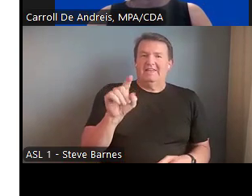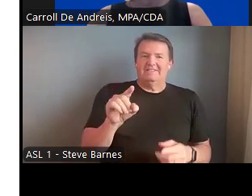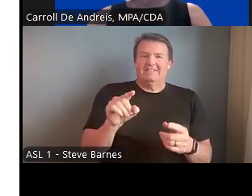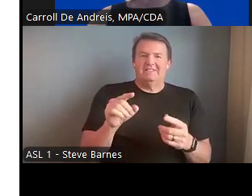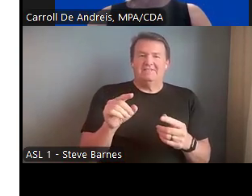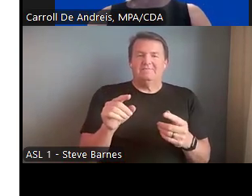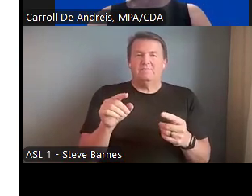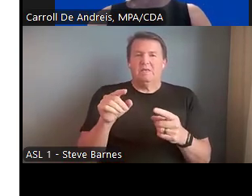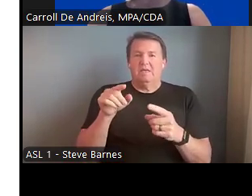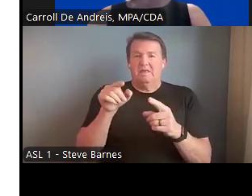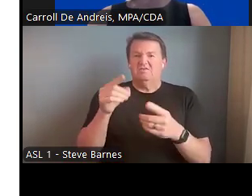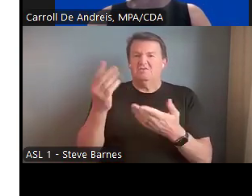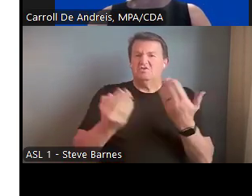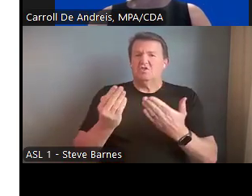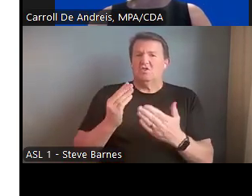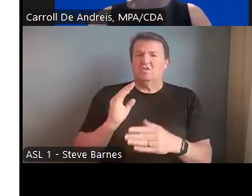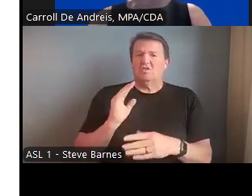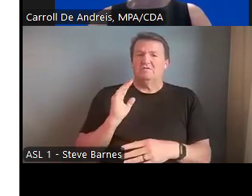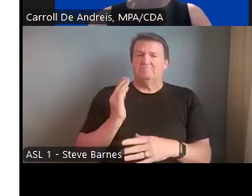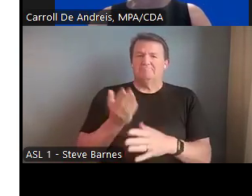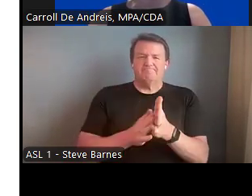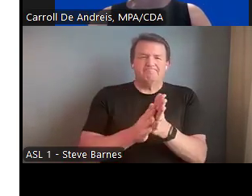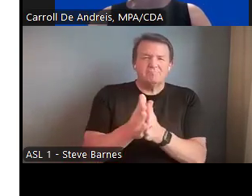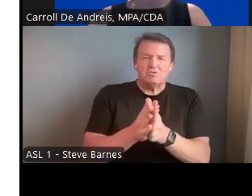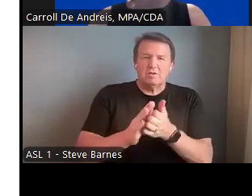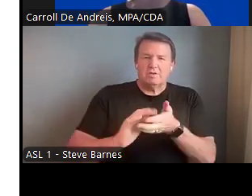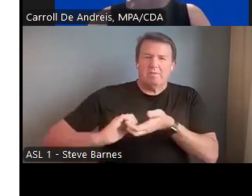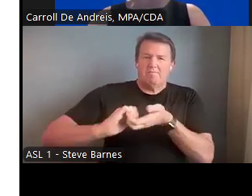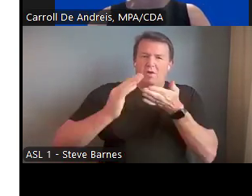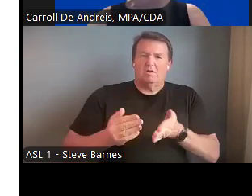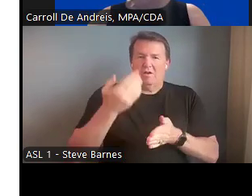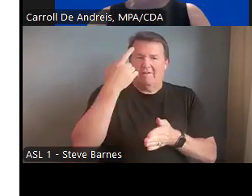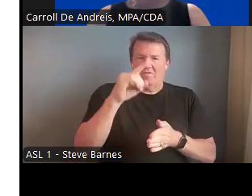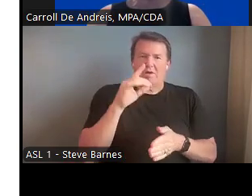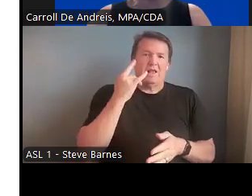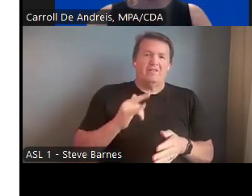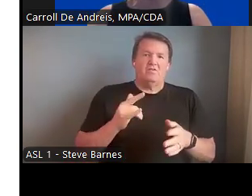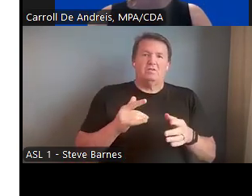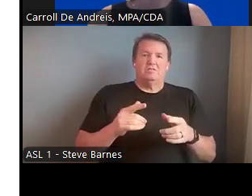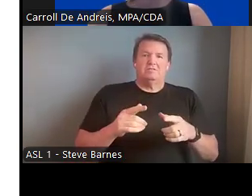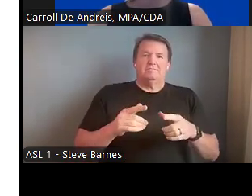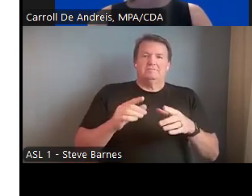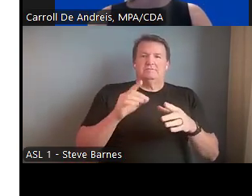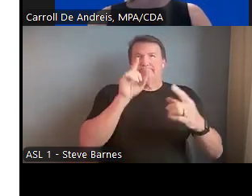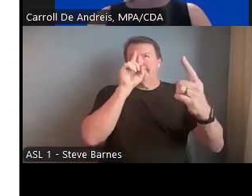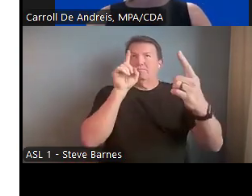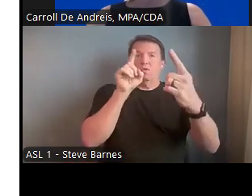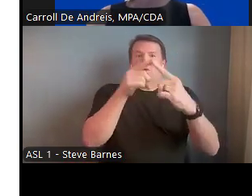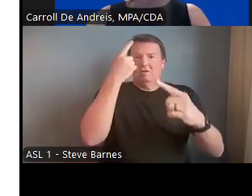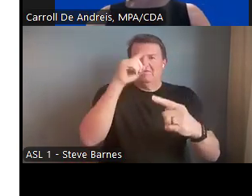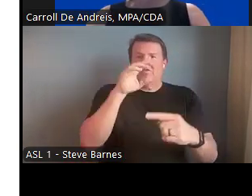EACAD, is to serve as a strategic partner to California's Master Plan for Aging, MPA,